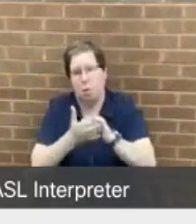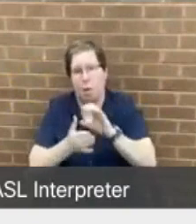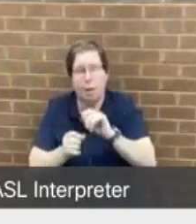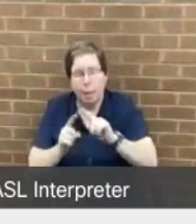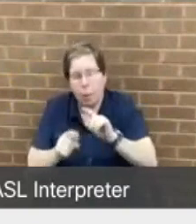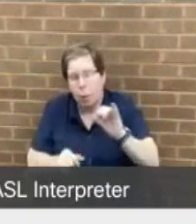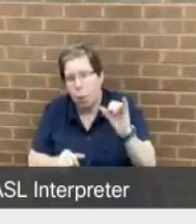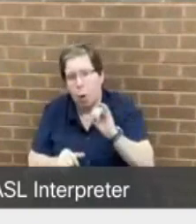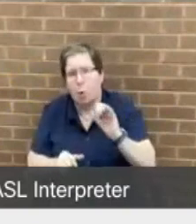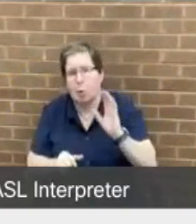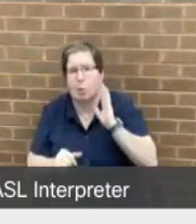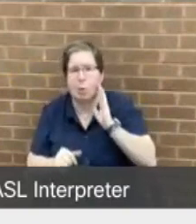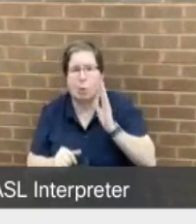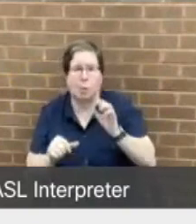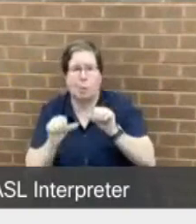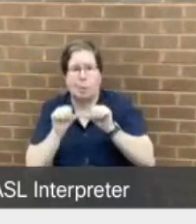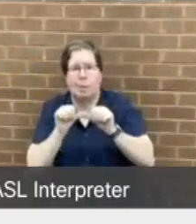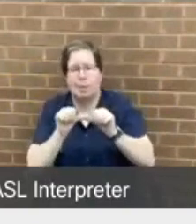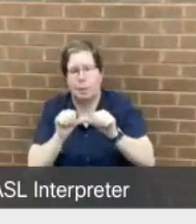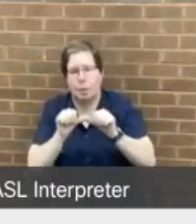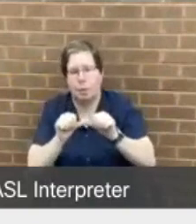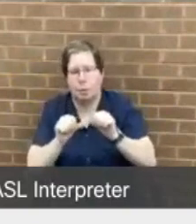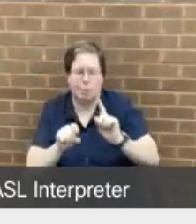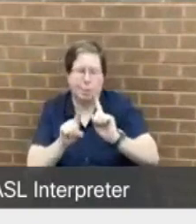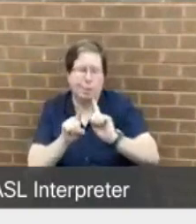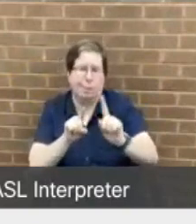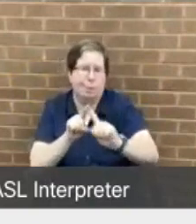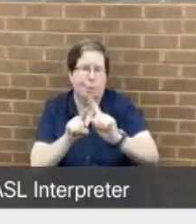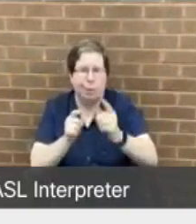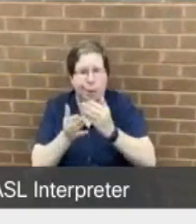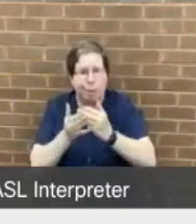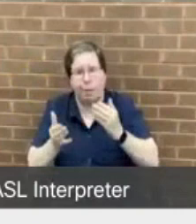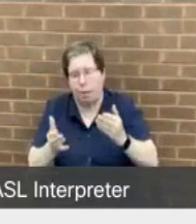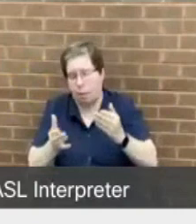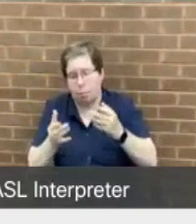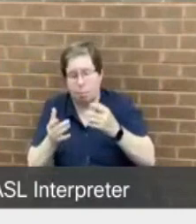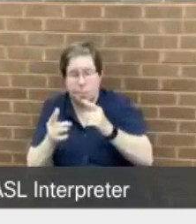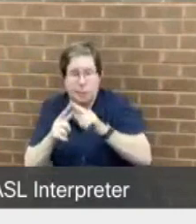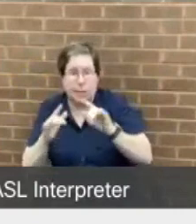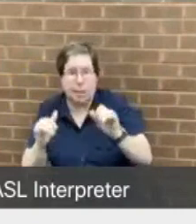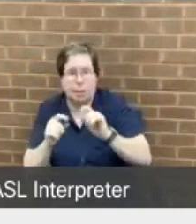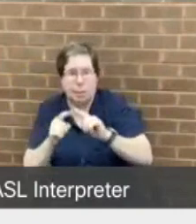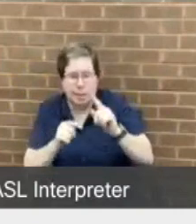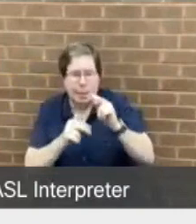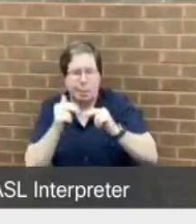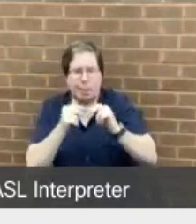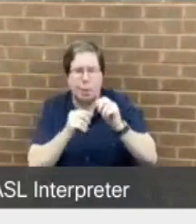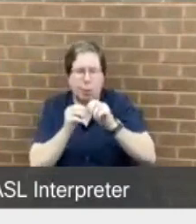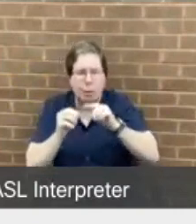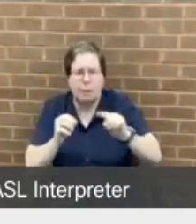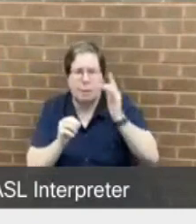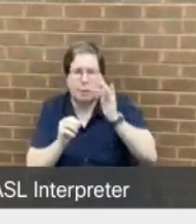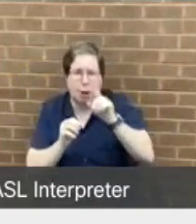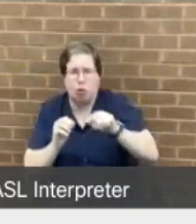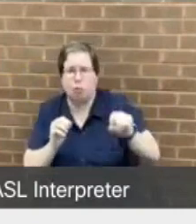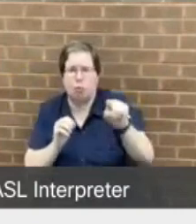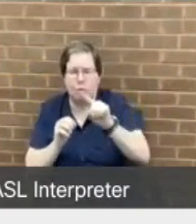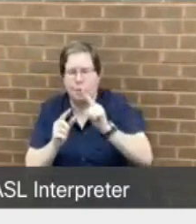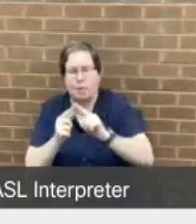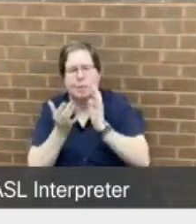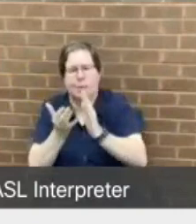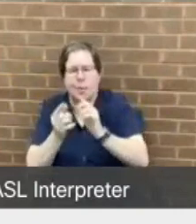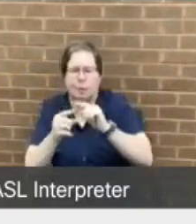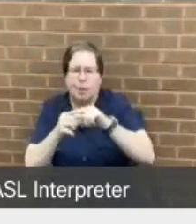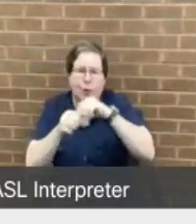also going to continue on a variety of other things while we do that, building intelligence across our assets, delivering those